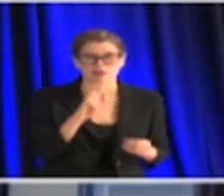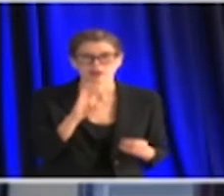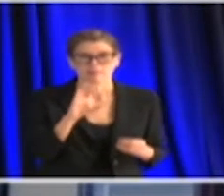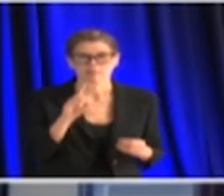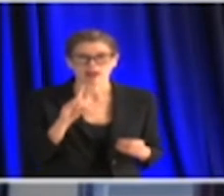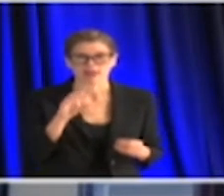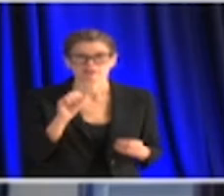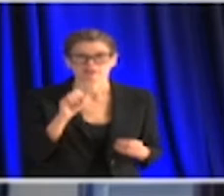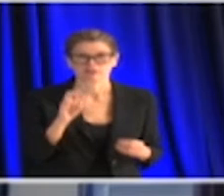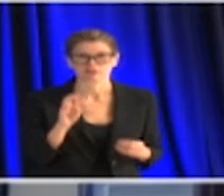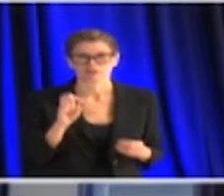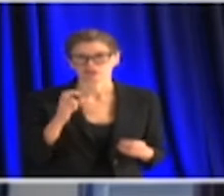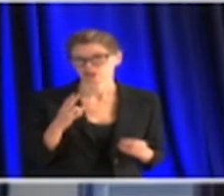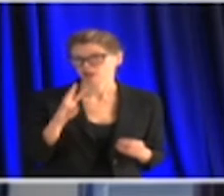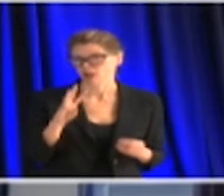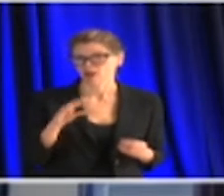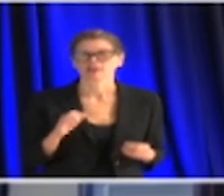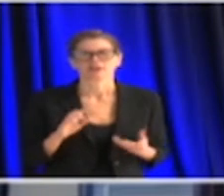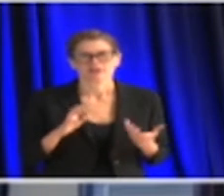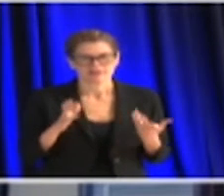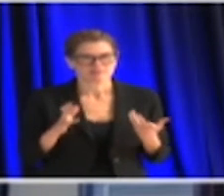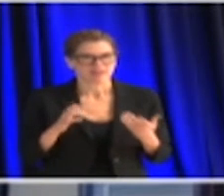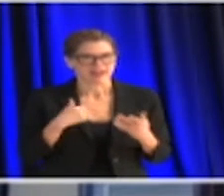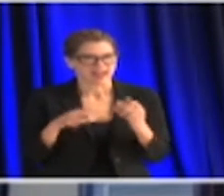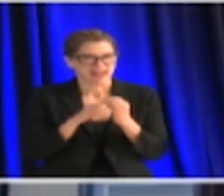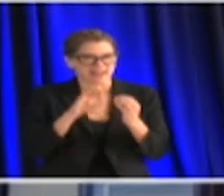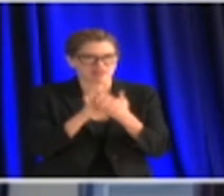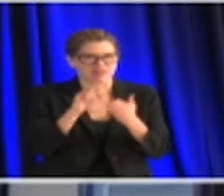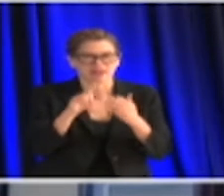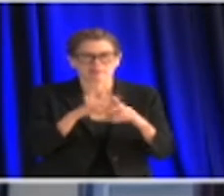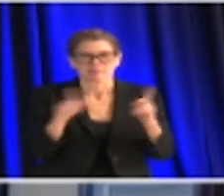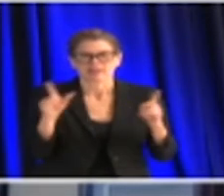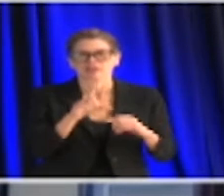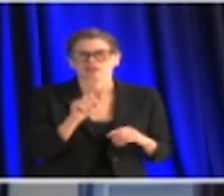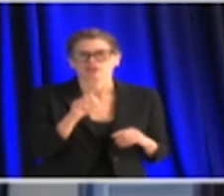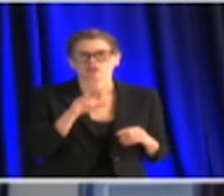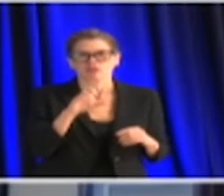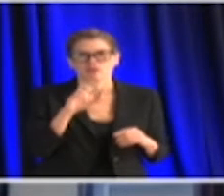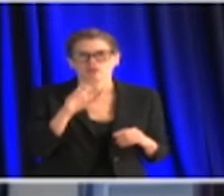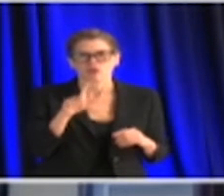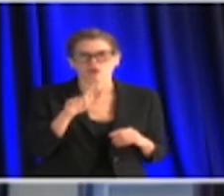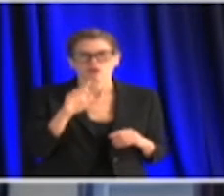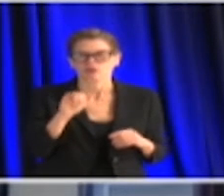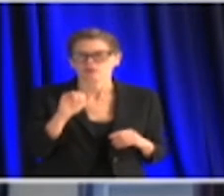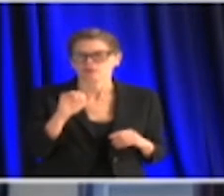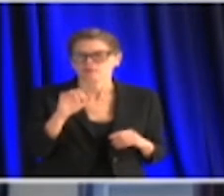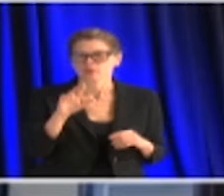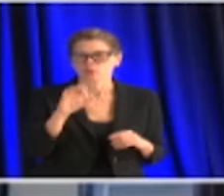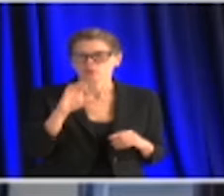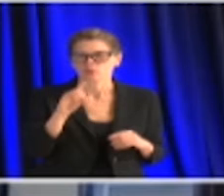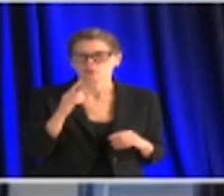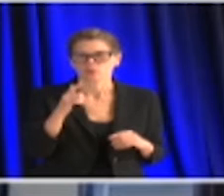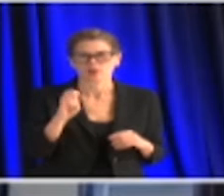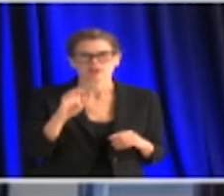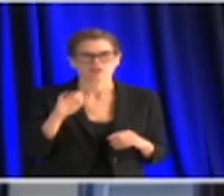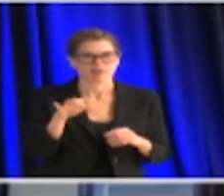there's no reason this can't be fun. At any rate, Laurel Ridge is a wonderful community. It was great to engage in a very